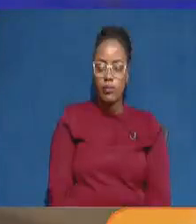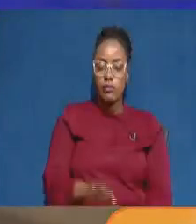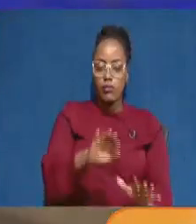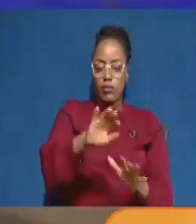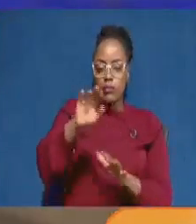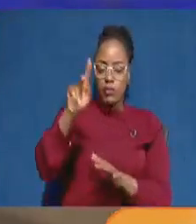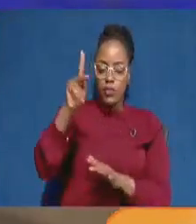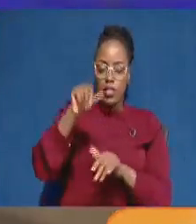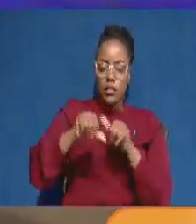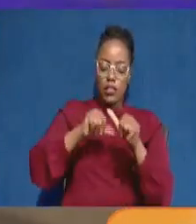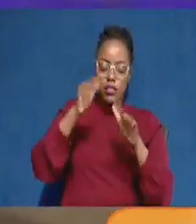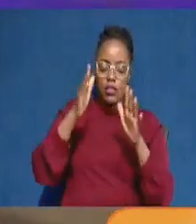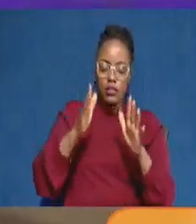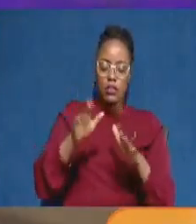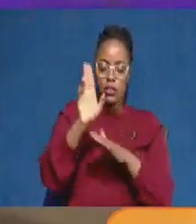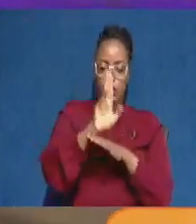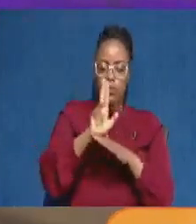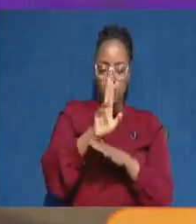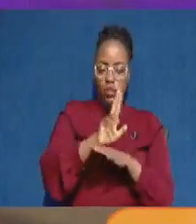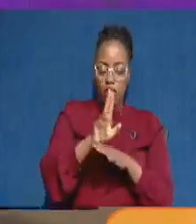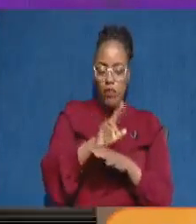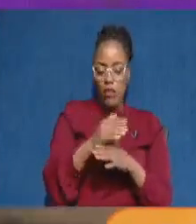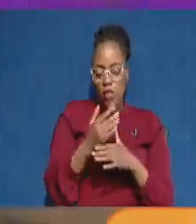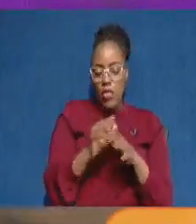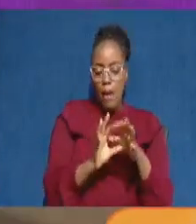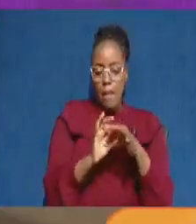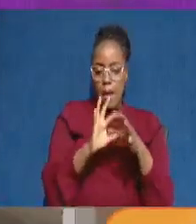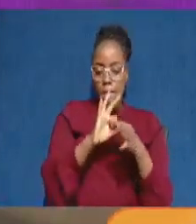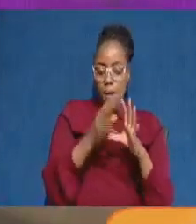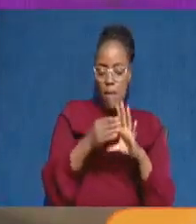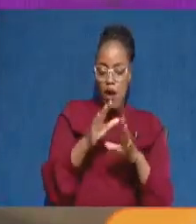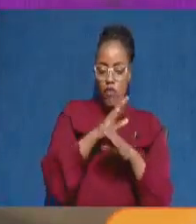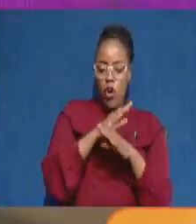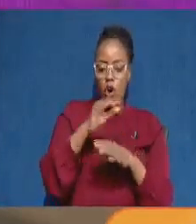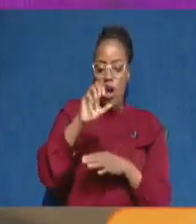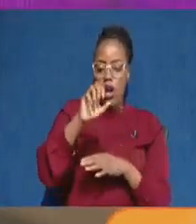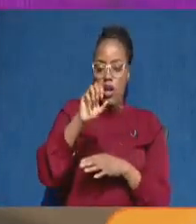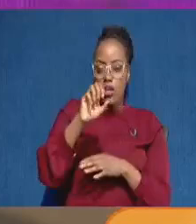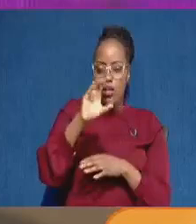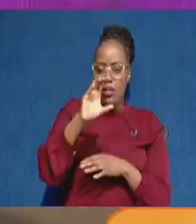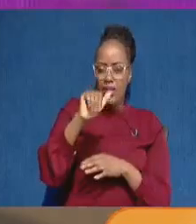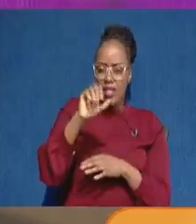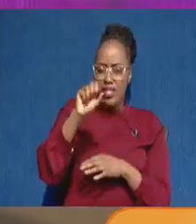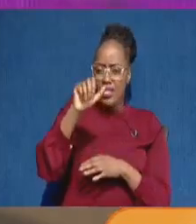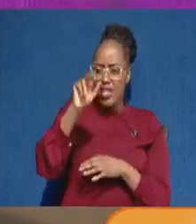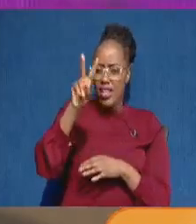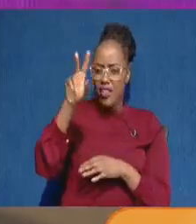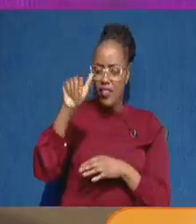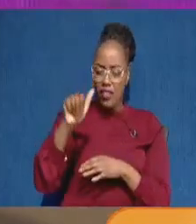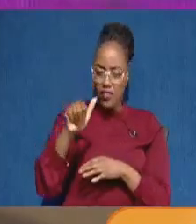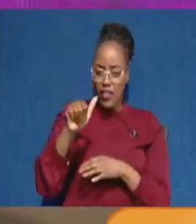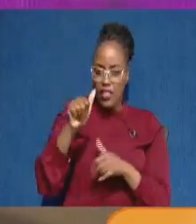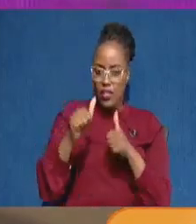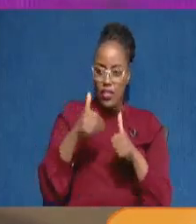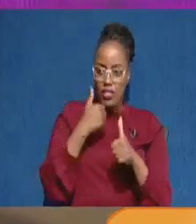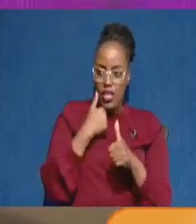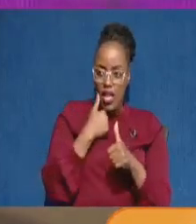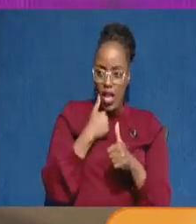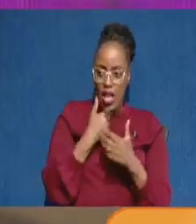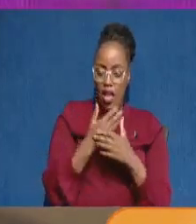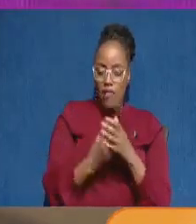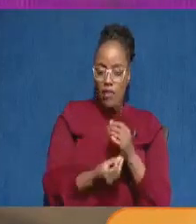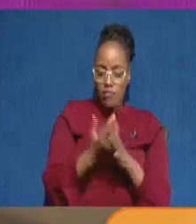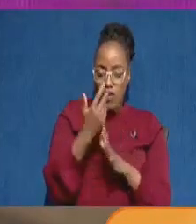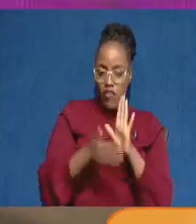And Kenya scientists are using modern propagation technique for cassava that promises to multiply planting materials